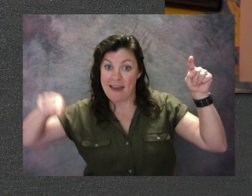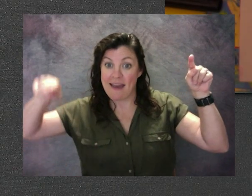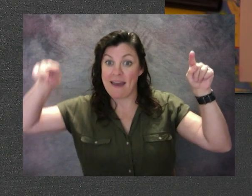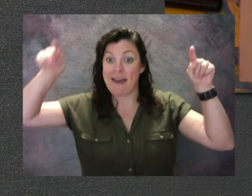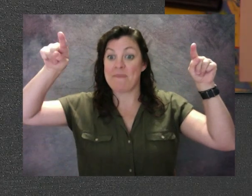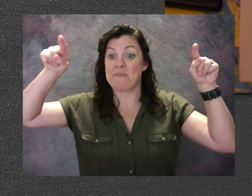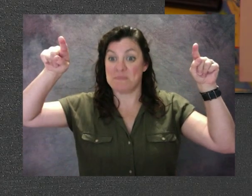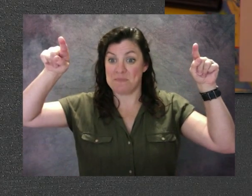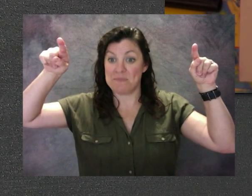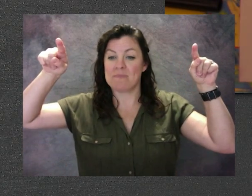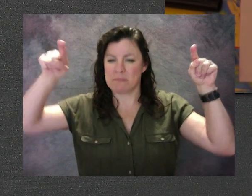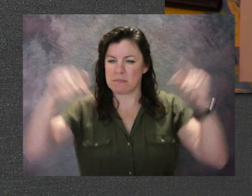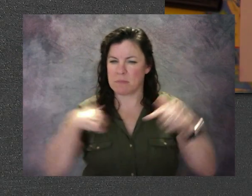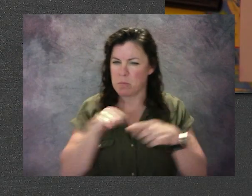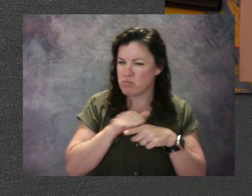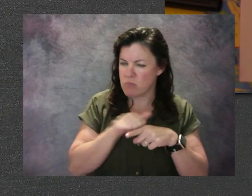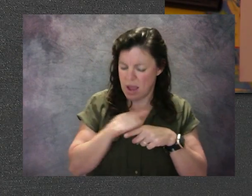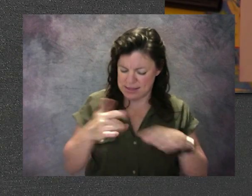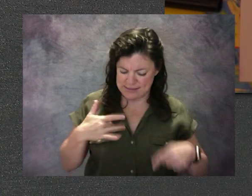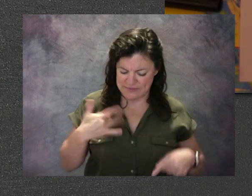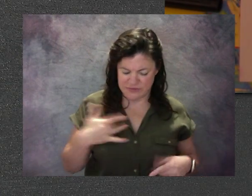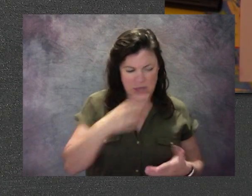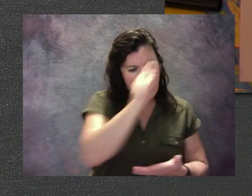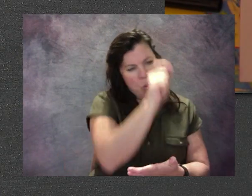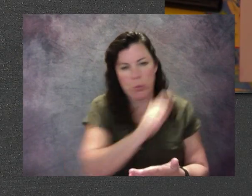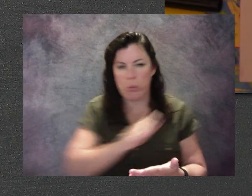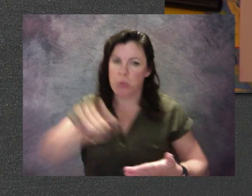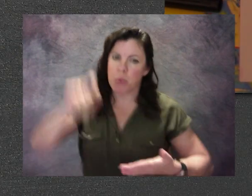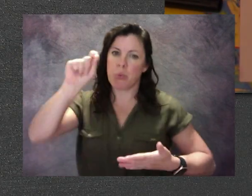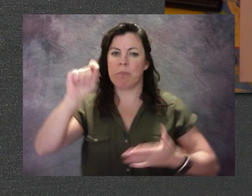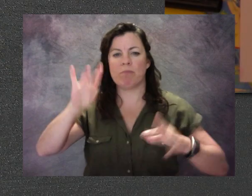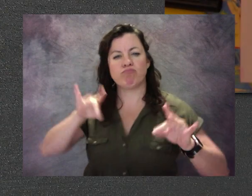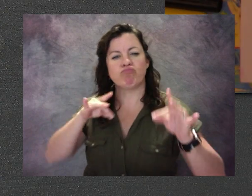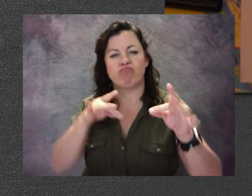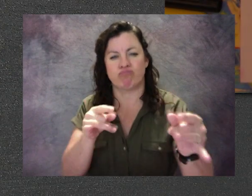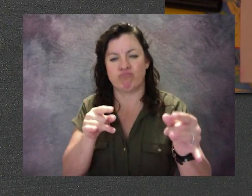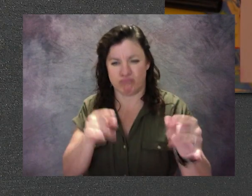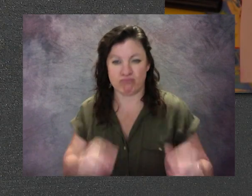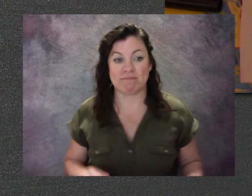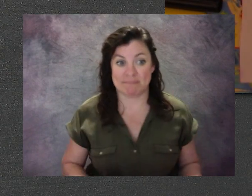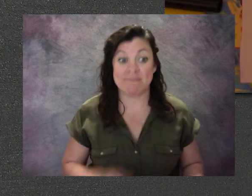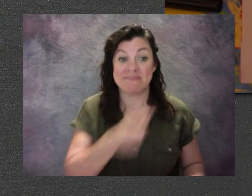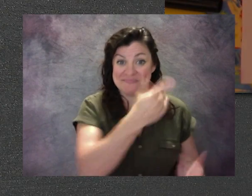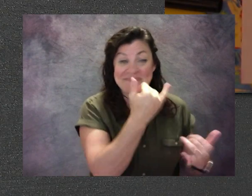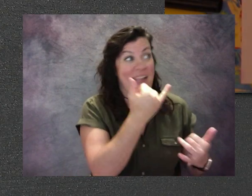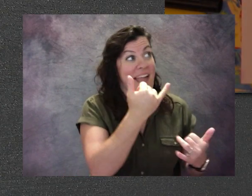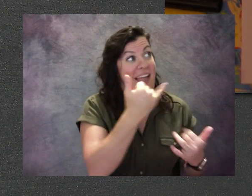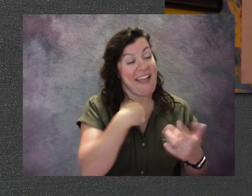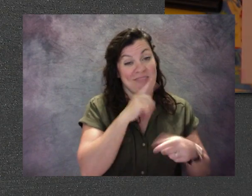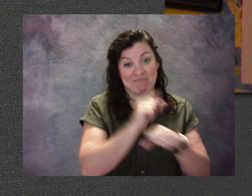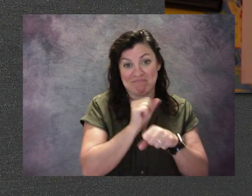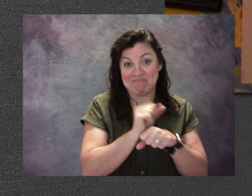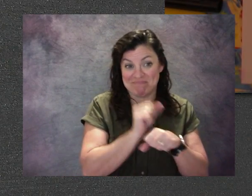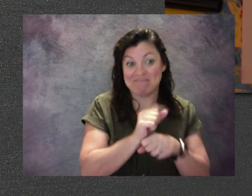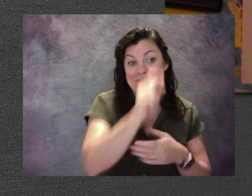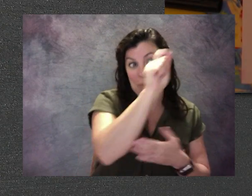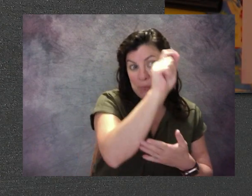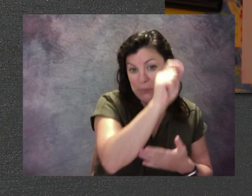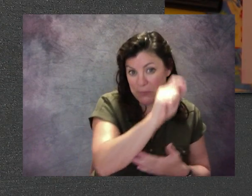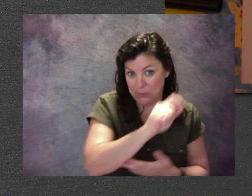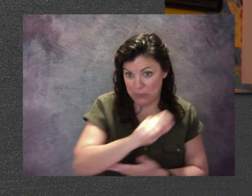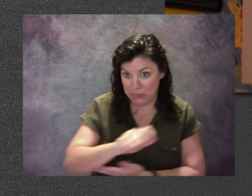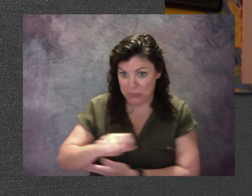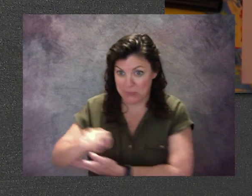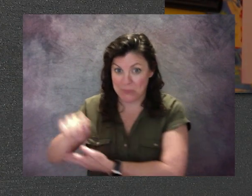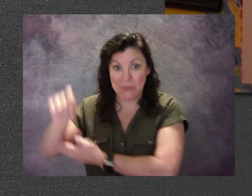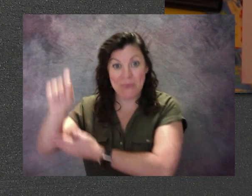how that feels. When I'm ready, I'll use my crayon. I'm going to come down, curve around, and back